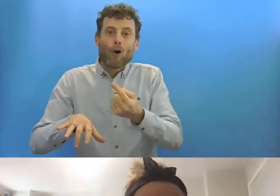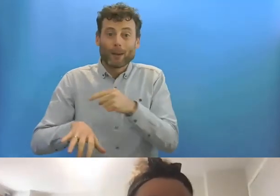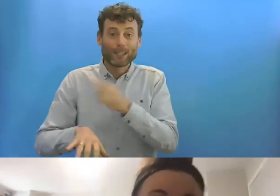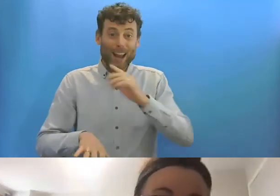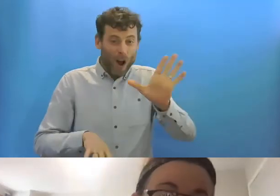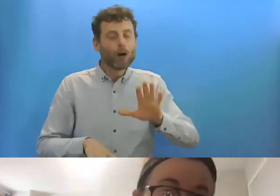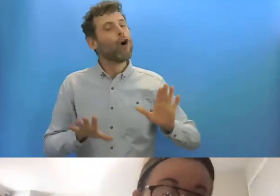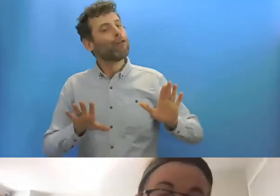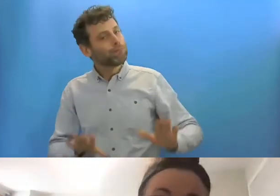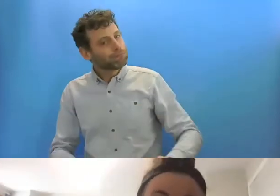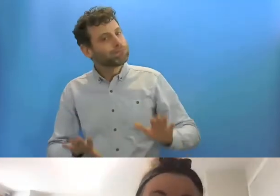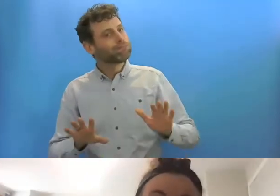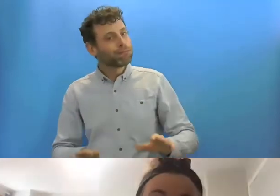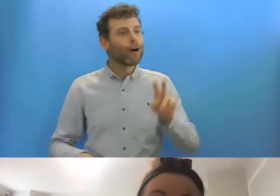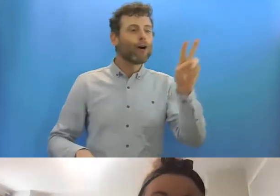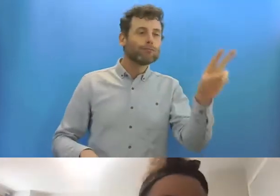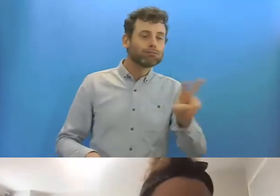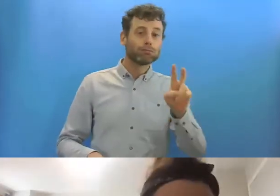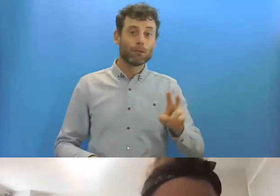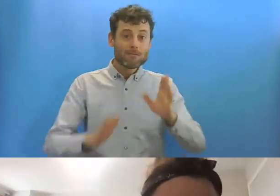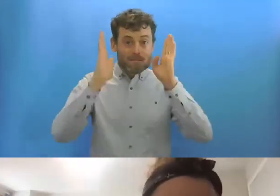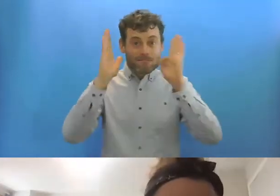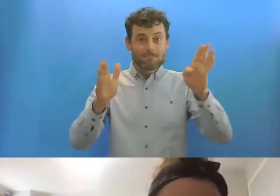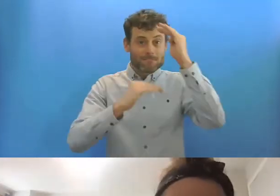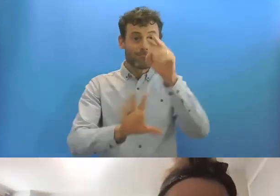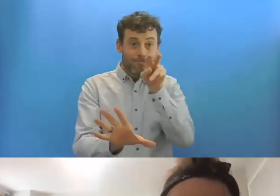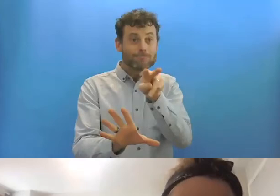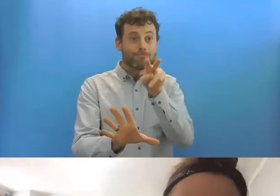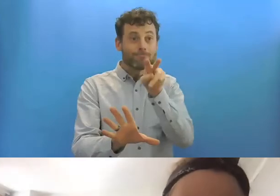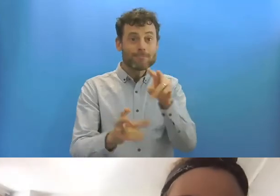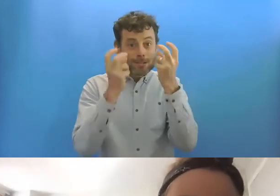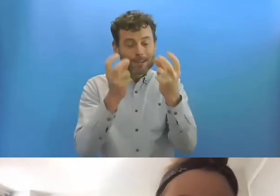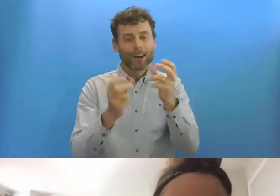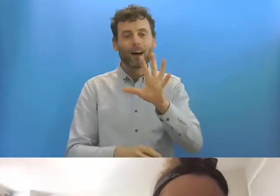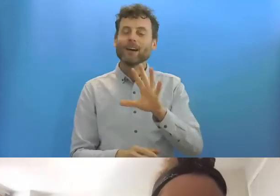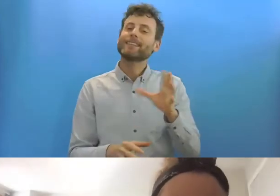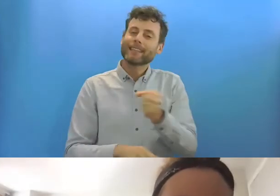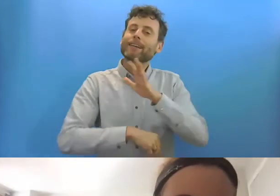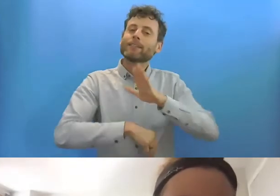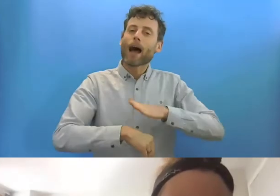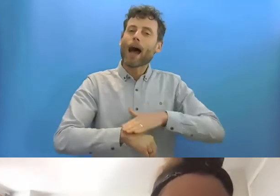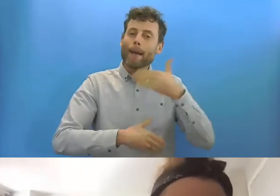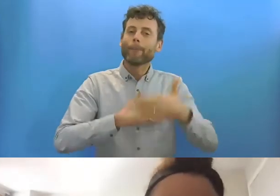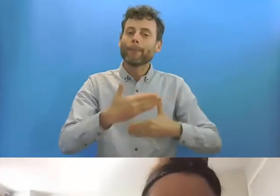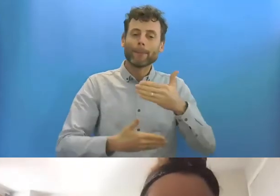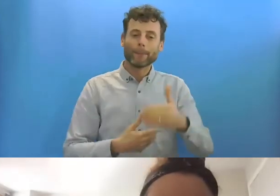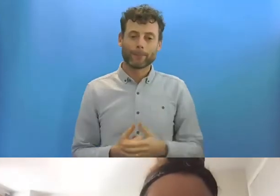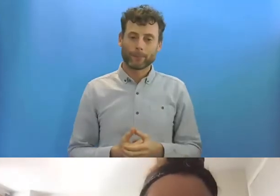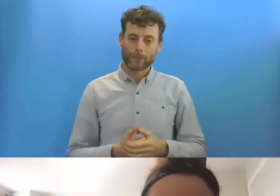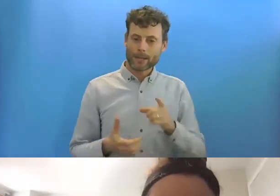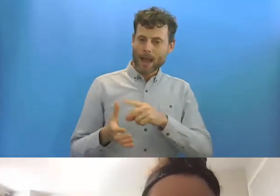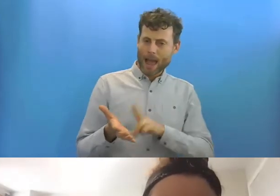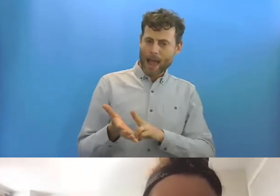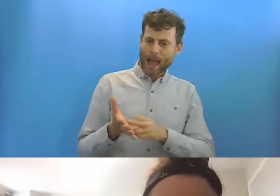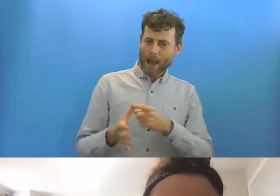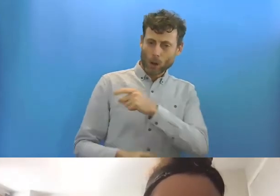as you can with breaks and a brew, or an equivalent of a brew, whatever takes your fancy. Anna, what are you going to see that you're